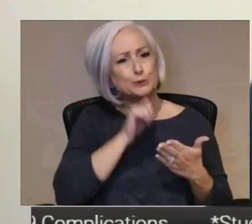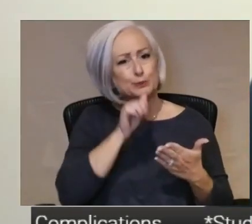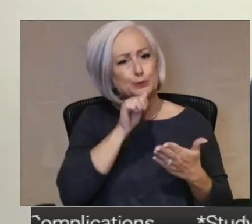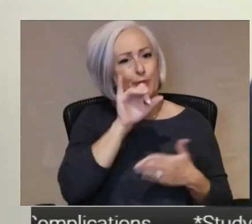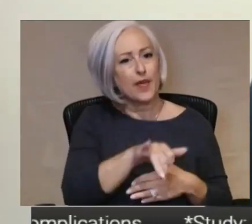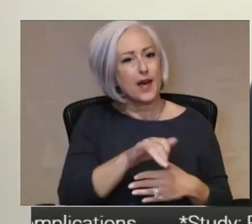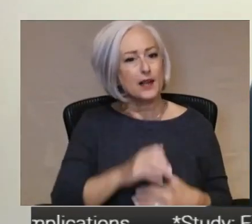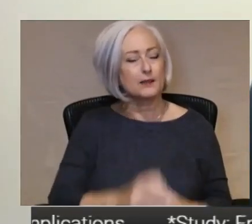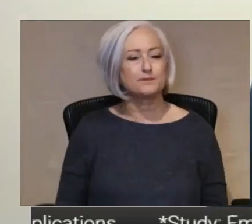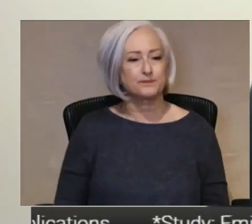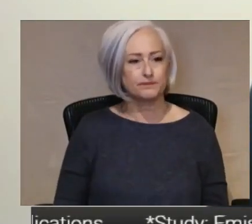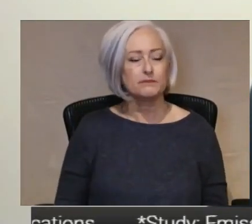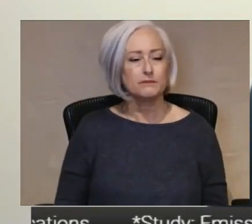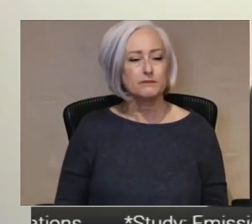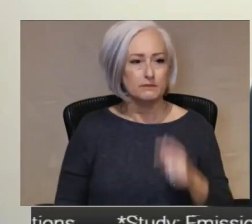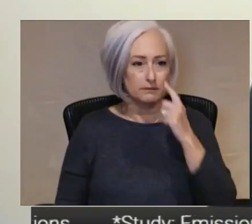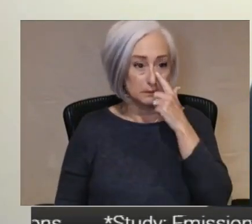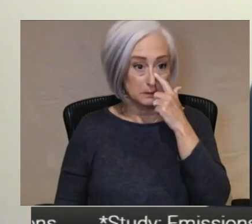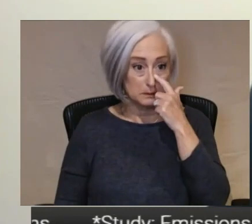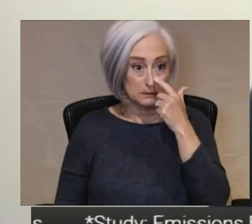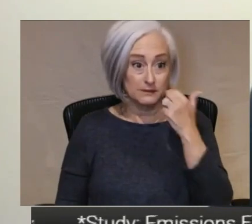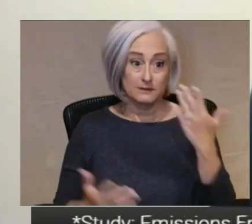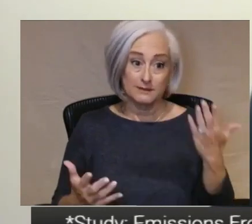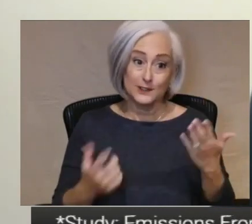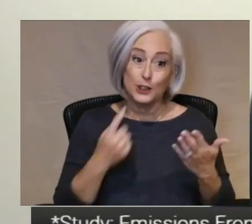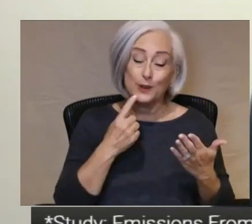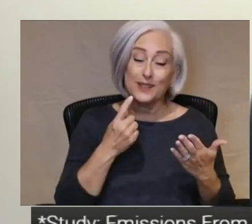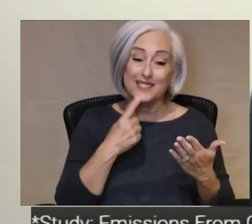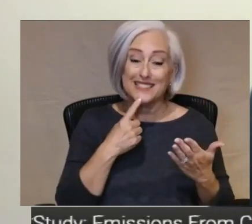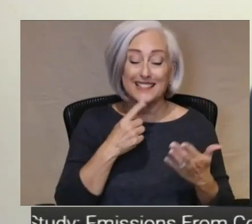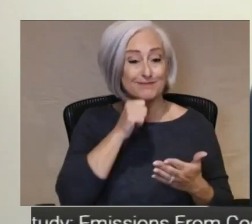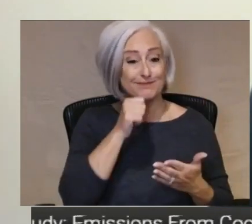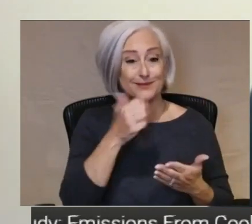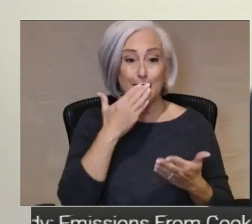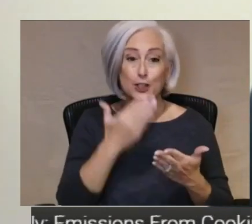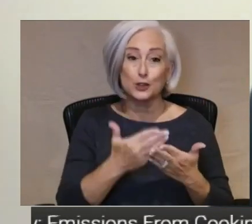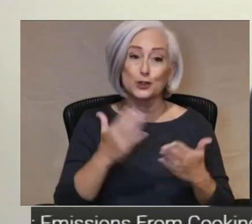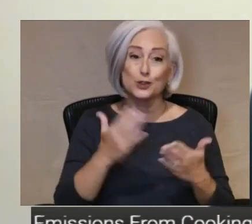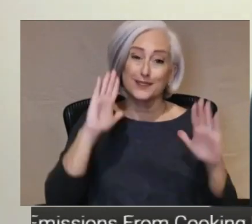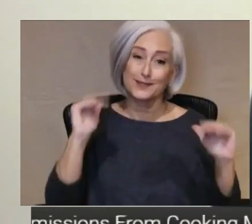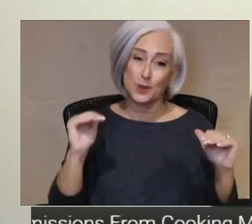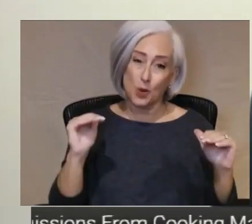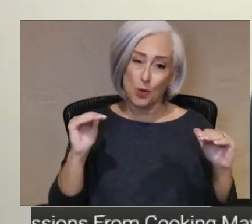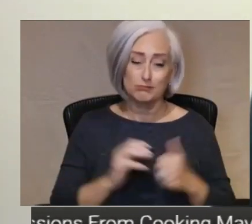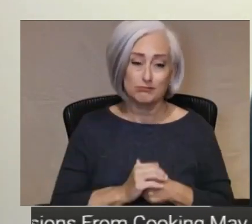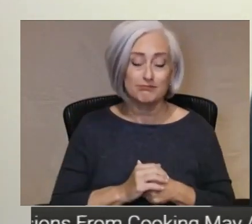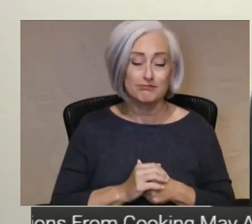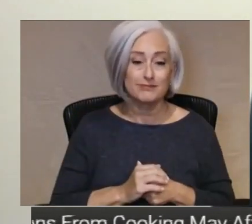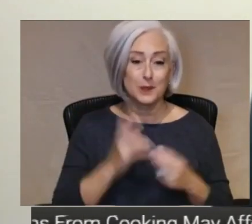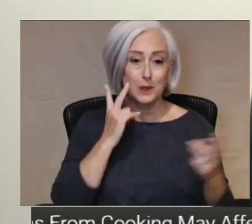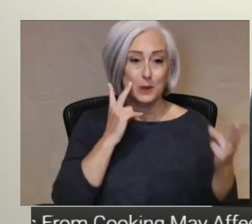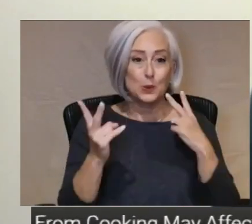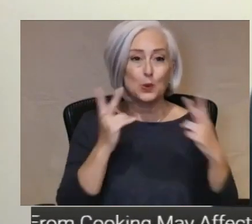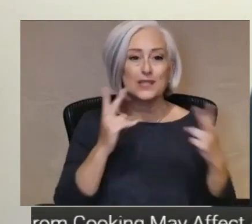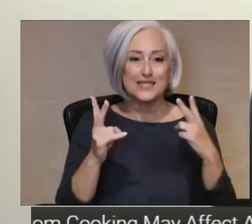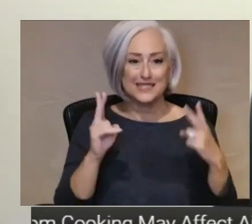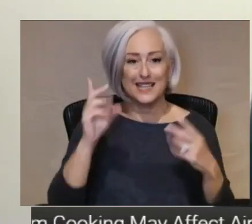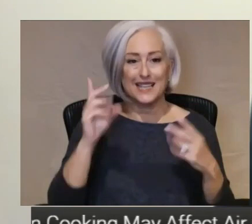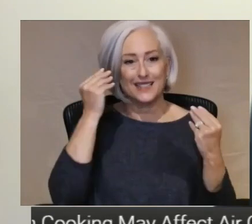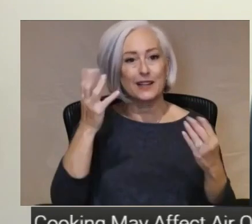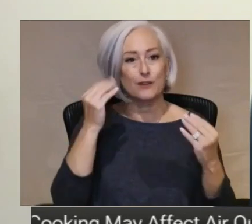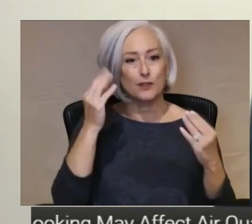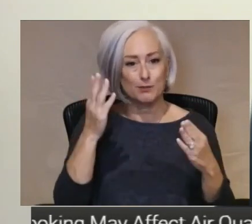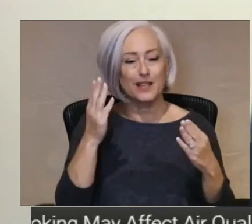Well, in some ways, you could argue not really as well as we'd hope. And I think we're seeing the data tick in that